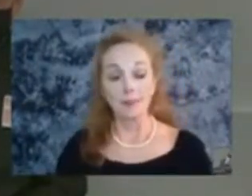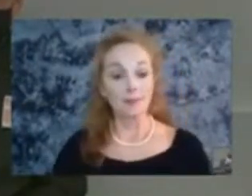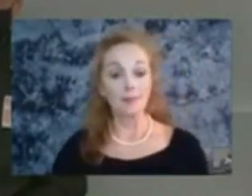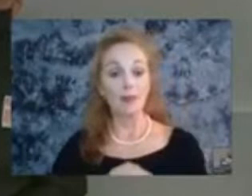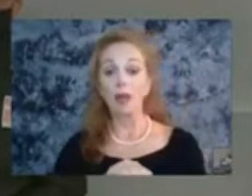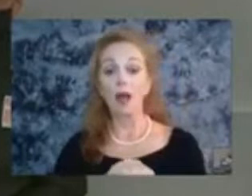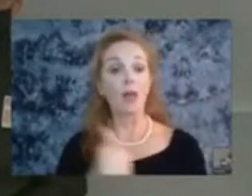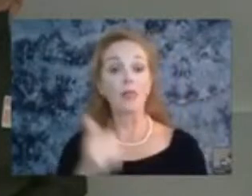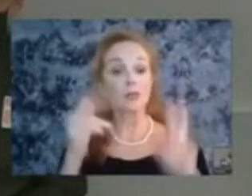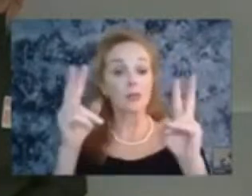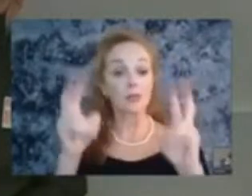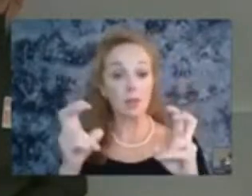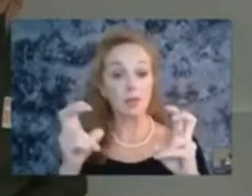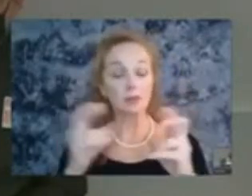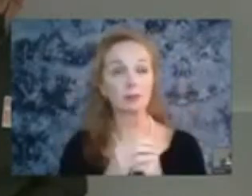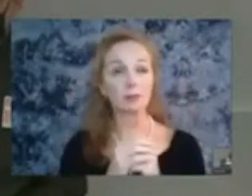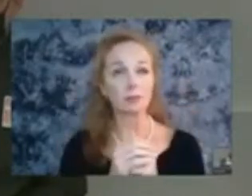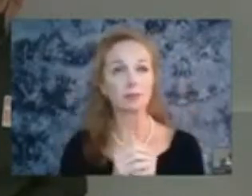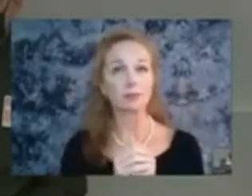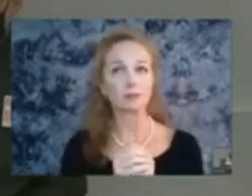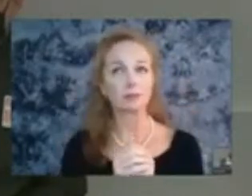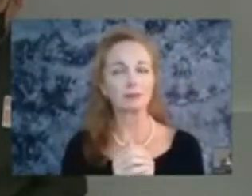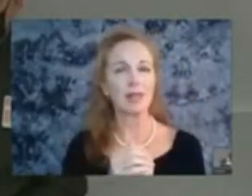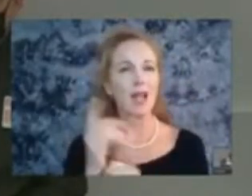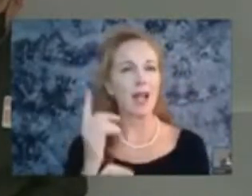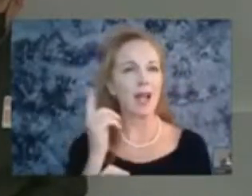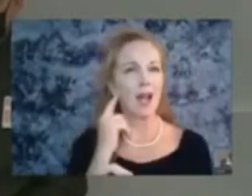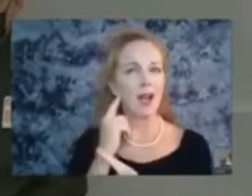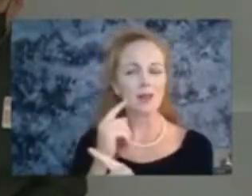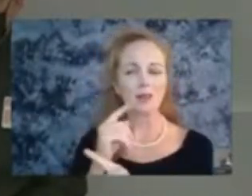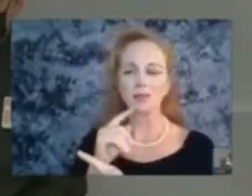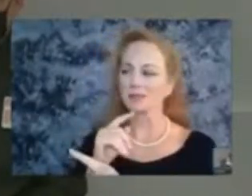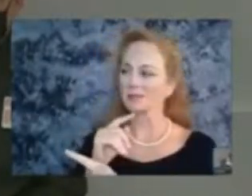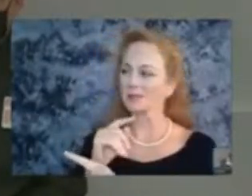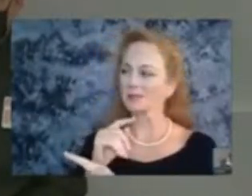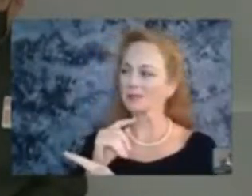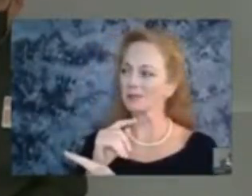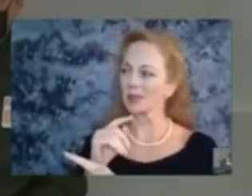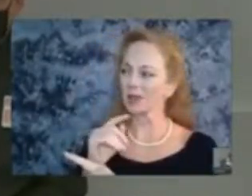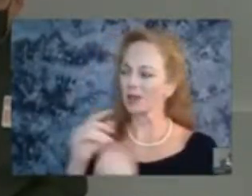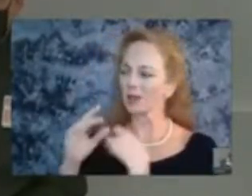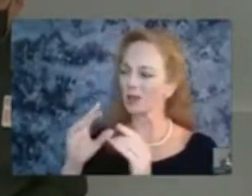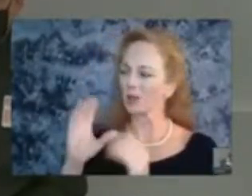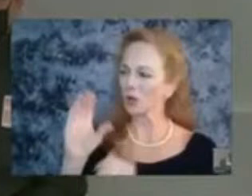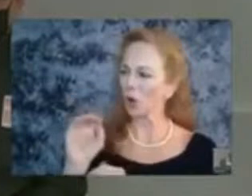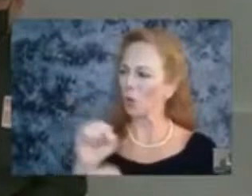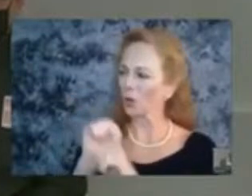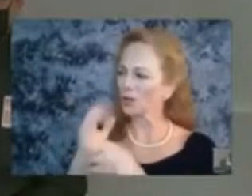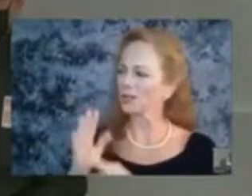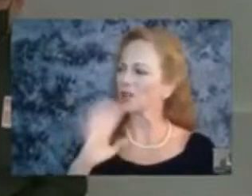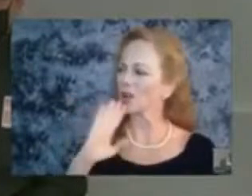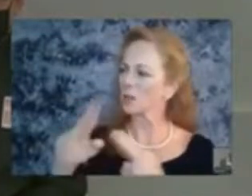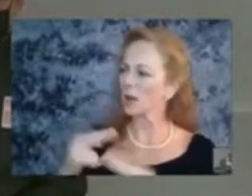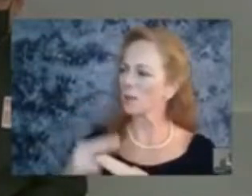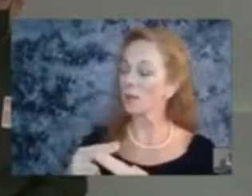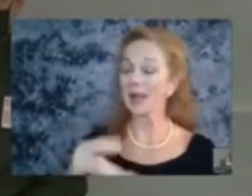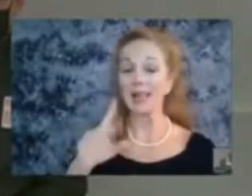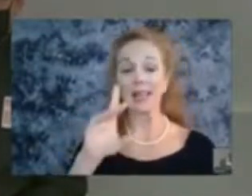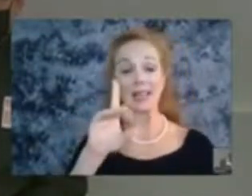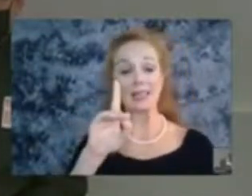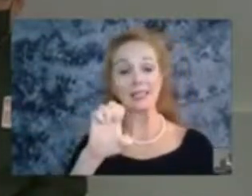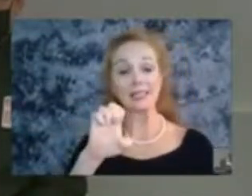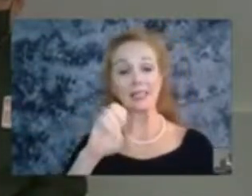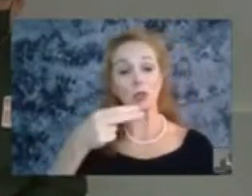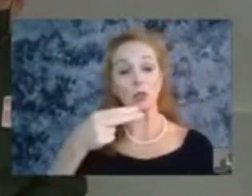is, I heard my colleague, Ms. De La Hara, mention the dehumidifiers. I know when I've had a dehumidifier in my house because of